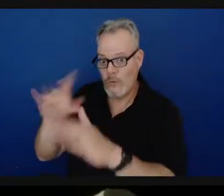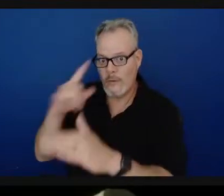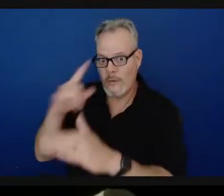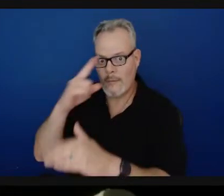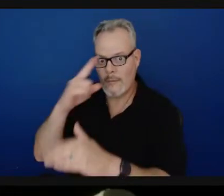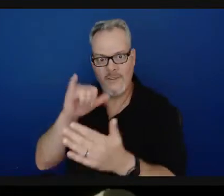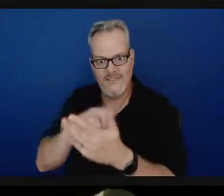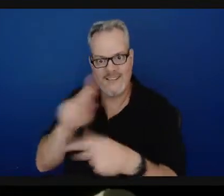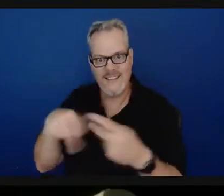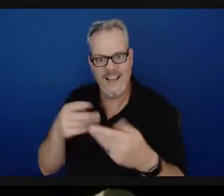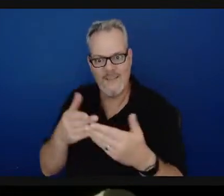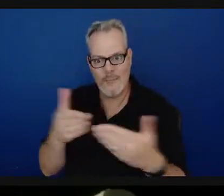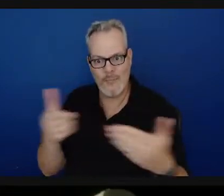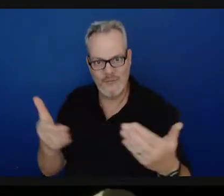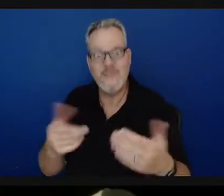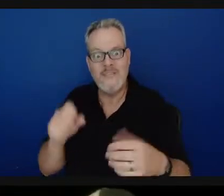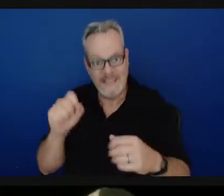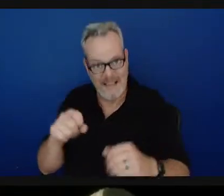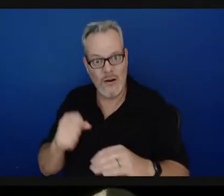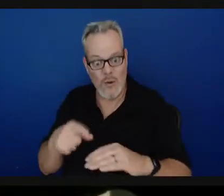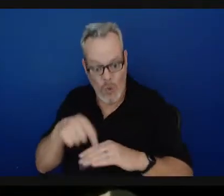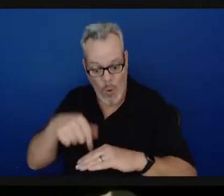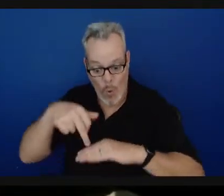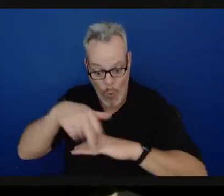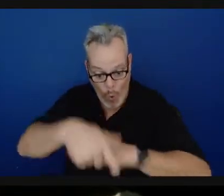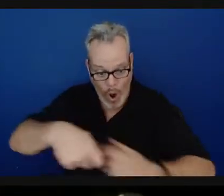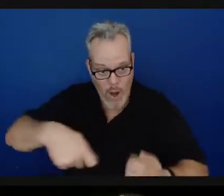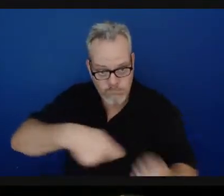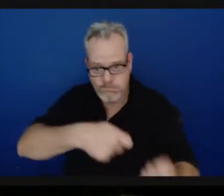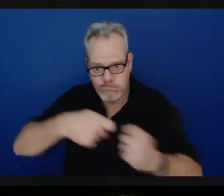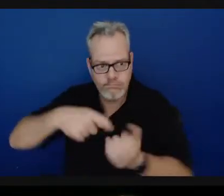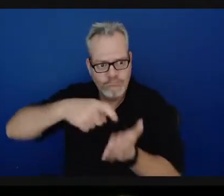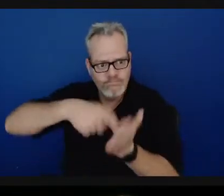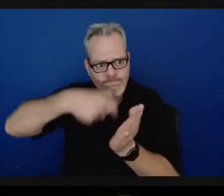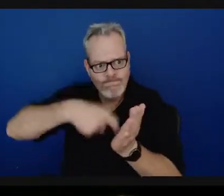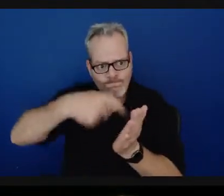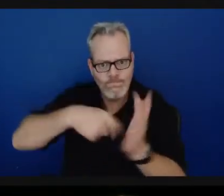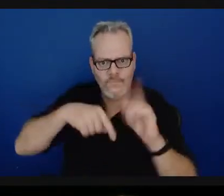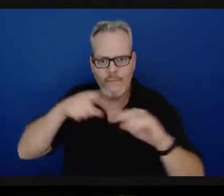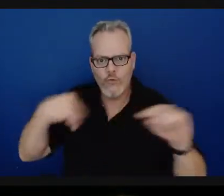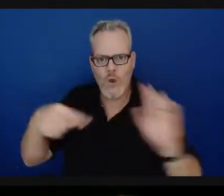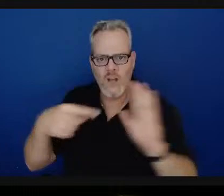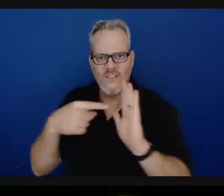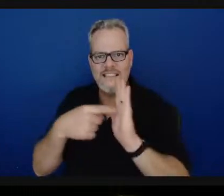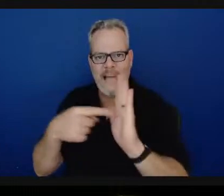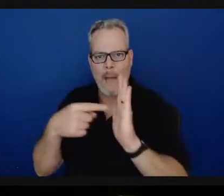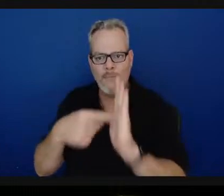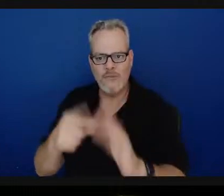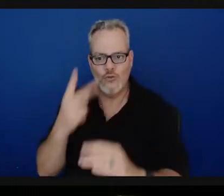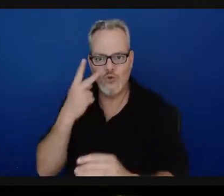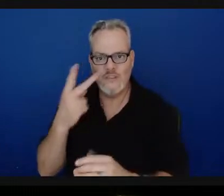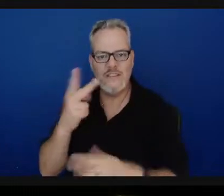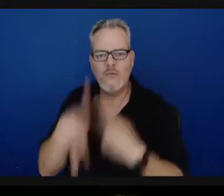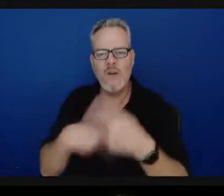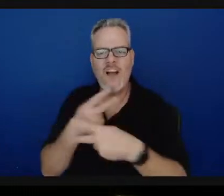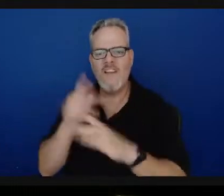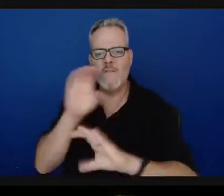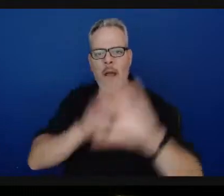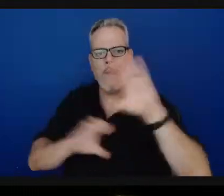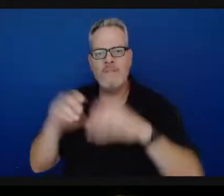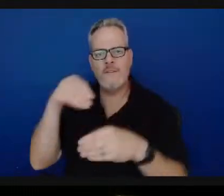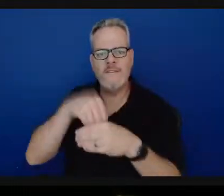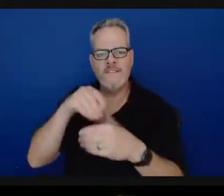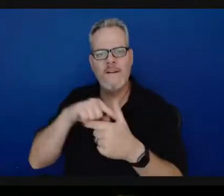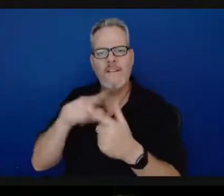go and sample. So here they are taking lava samples to determine the chemistry of them. Right, and this is something we'll hear more reports on in the future